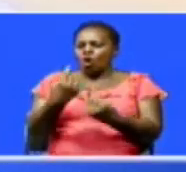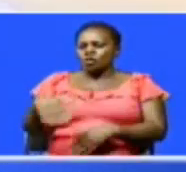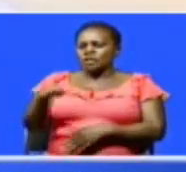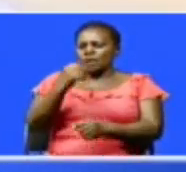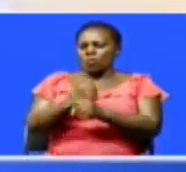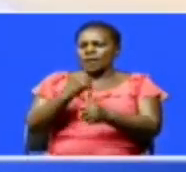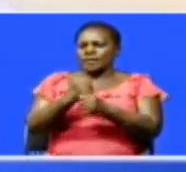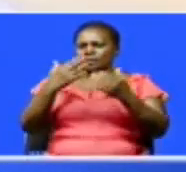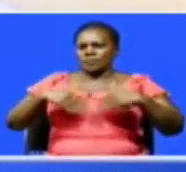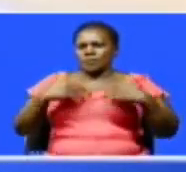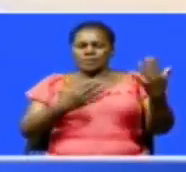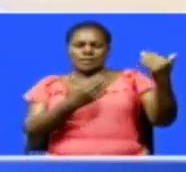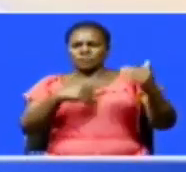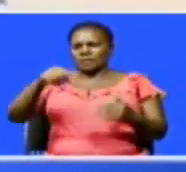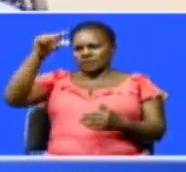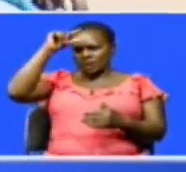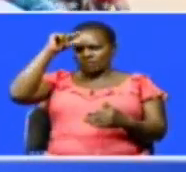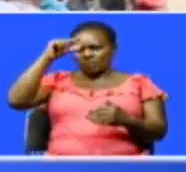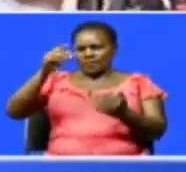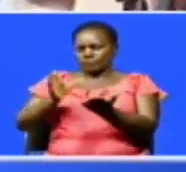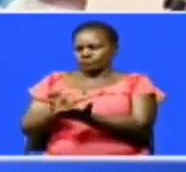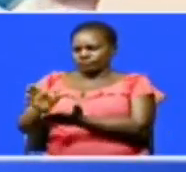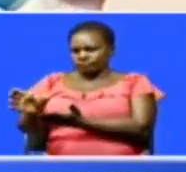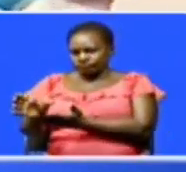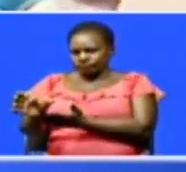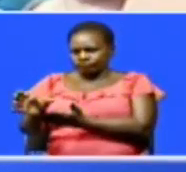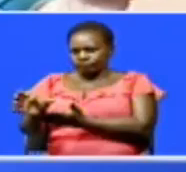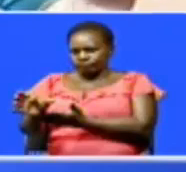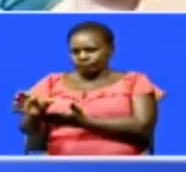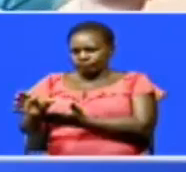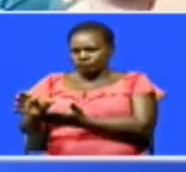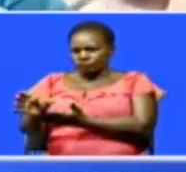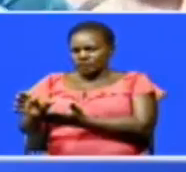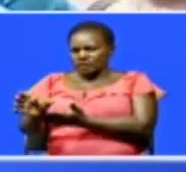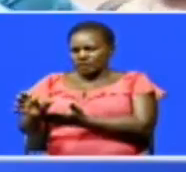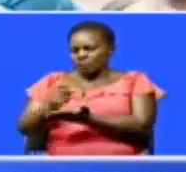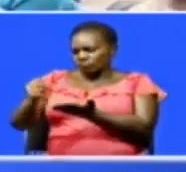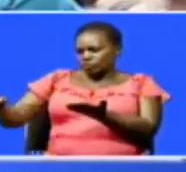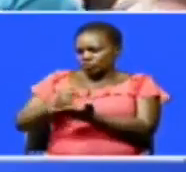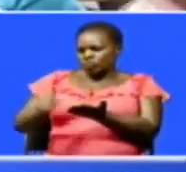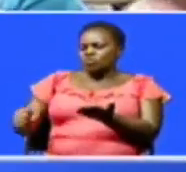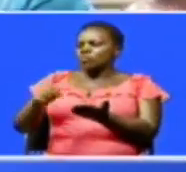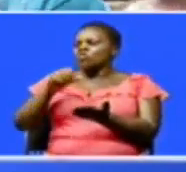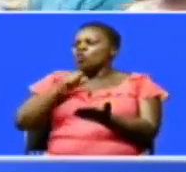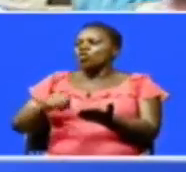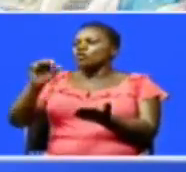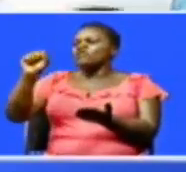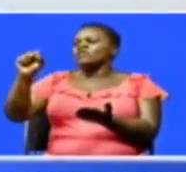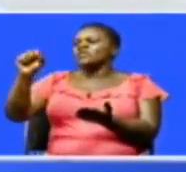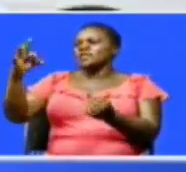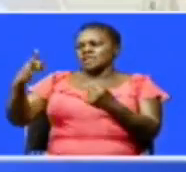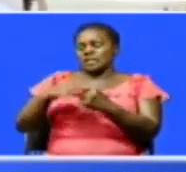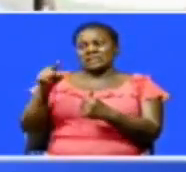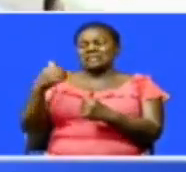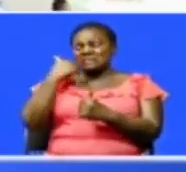sector. We expected that the government must release those with 58 years of age home, because we know that